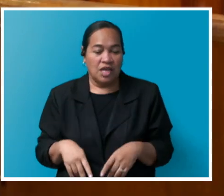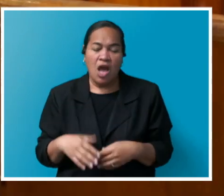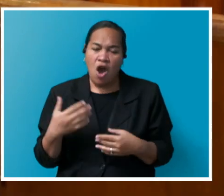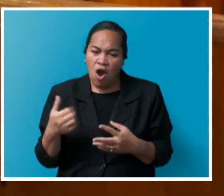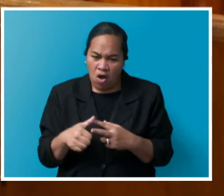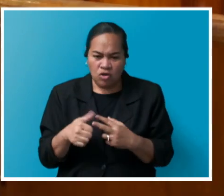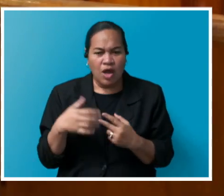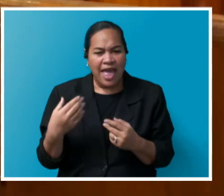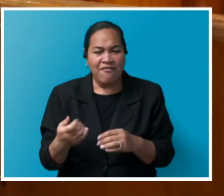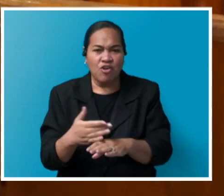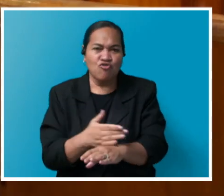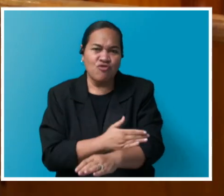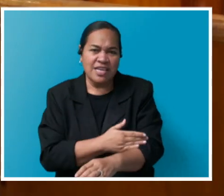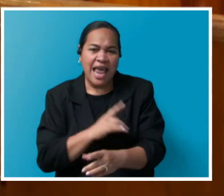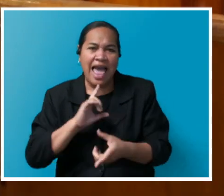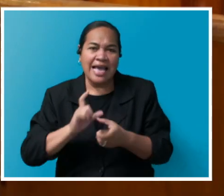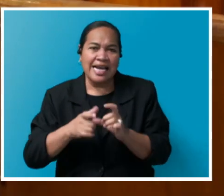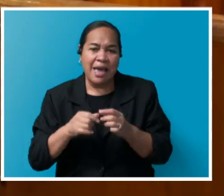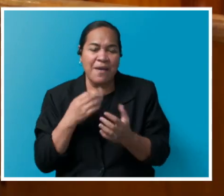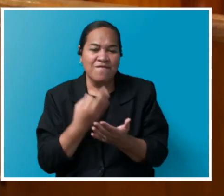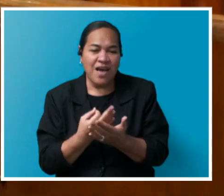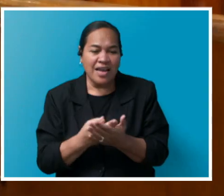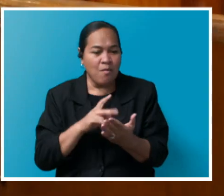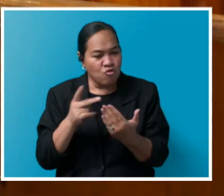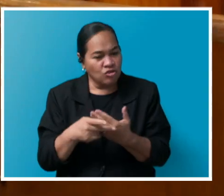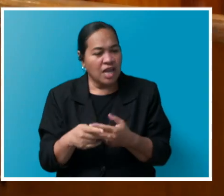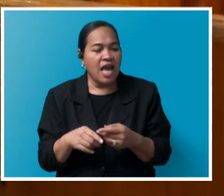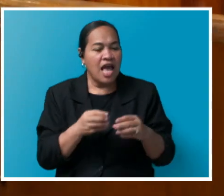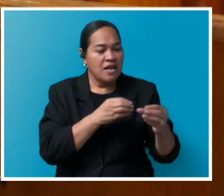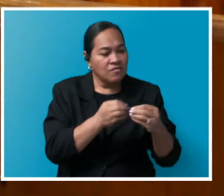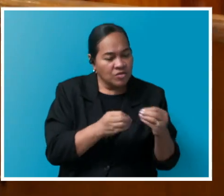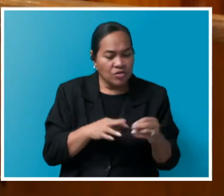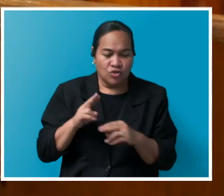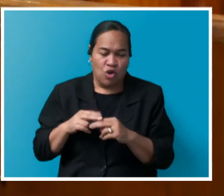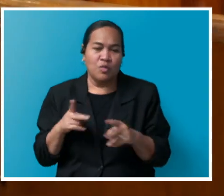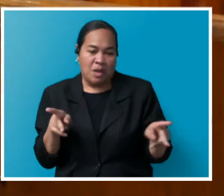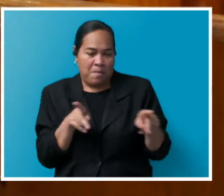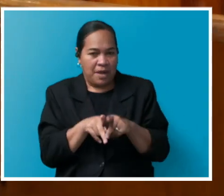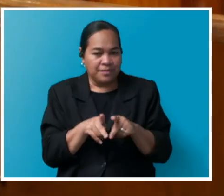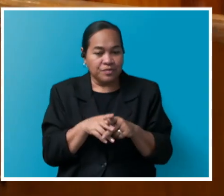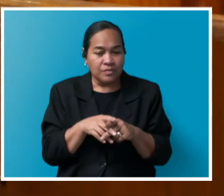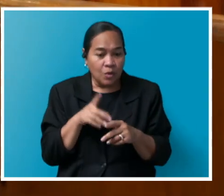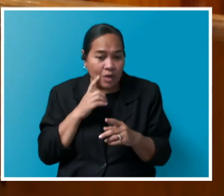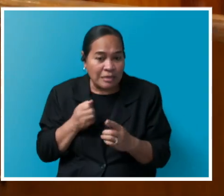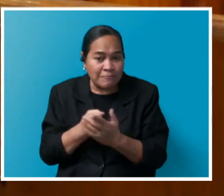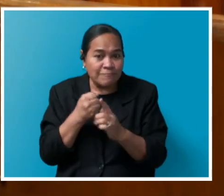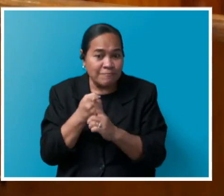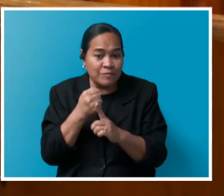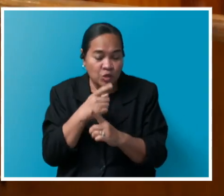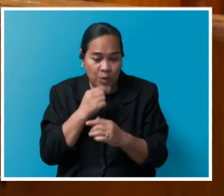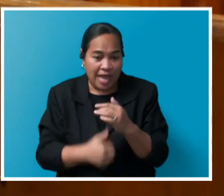climate fund projects that Fiji and Solomons are part of, and will enhance access to climate finance, implement